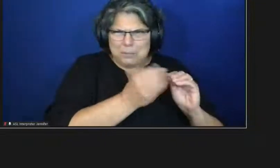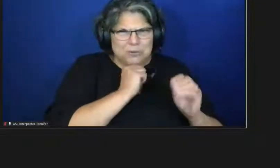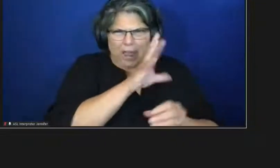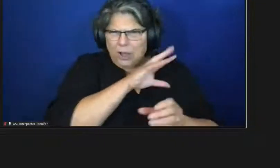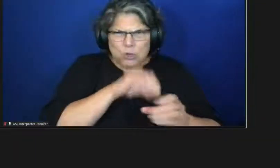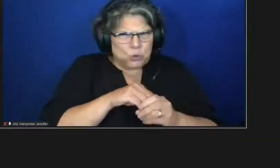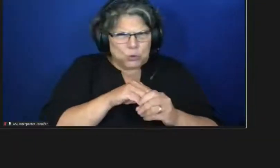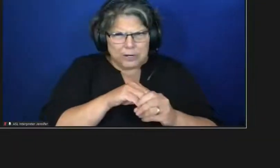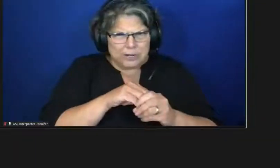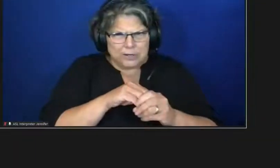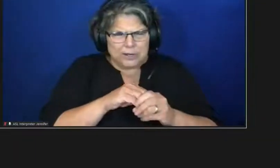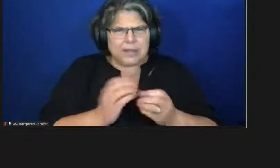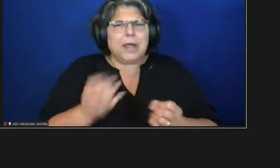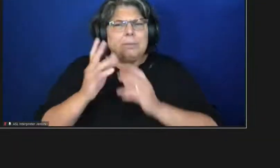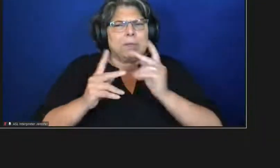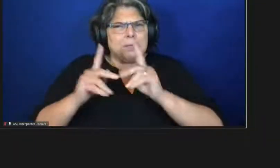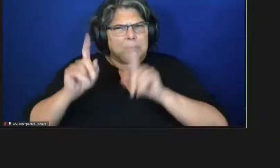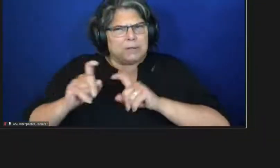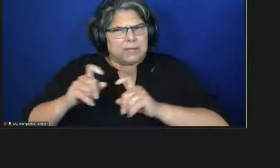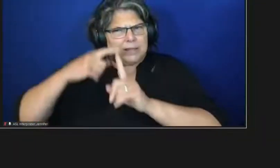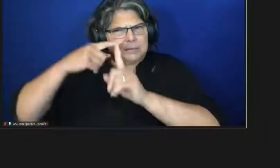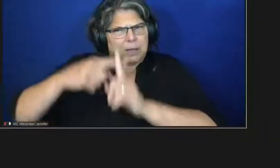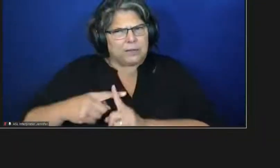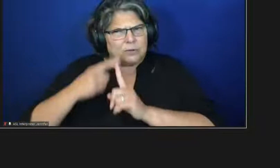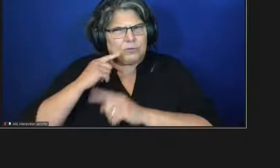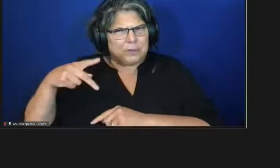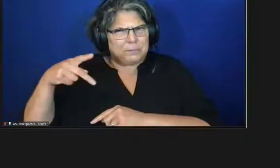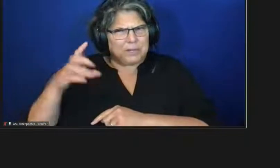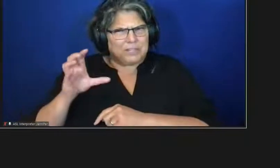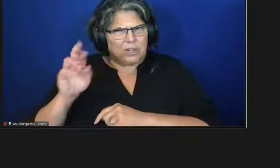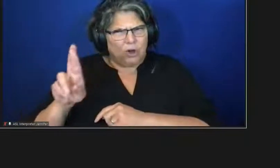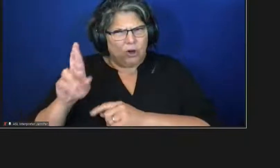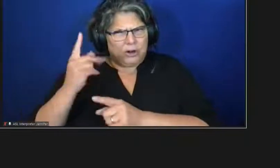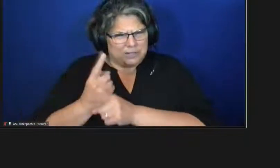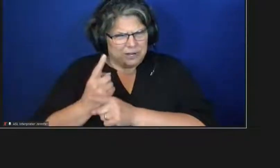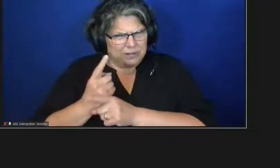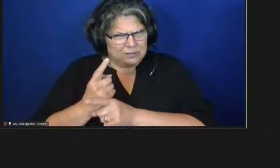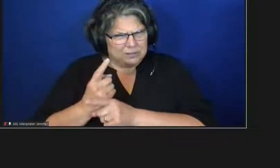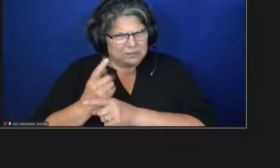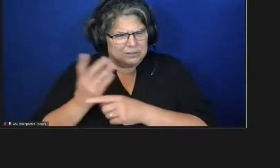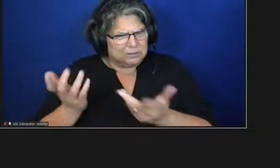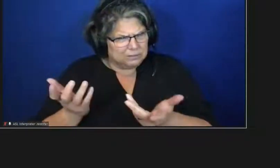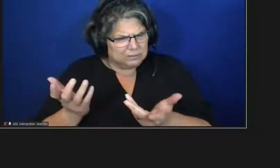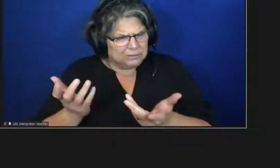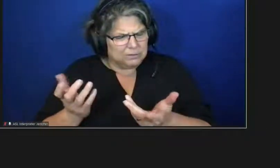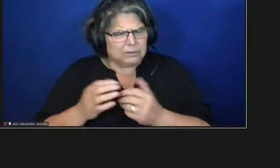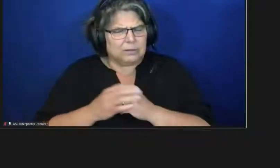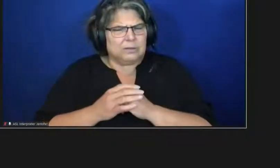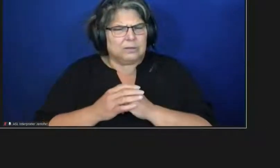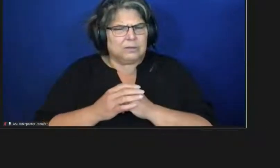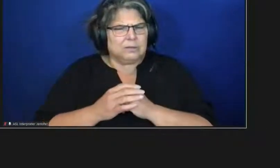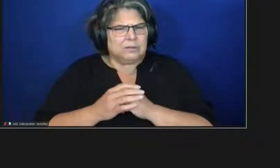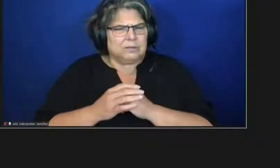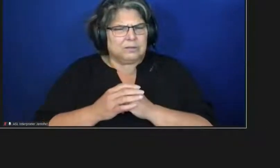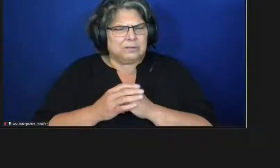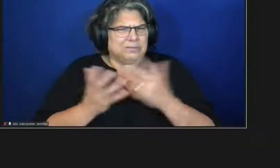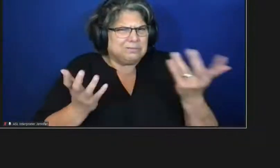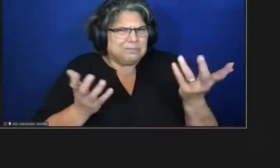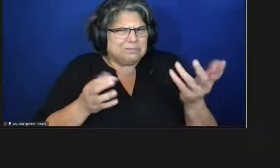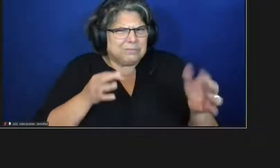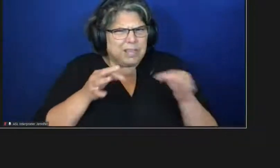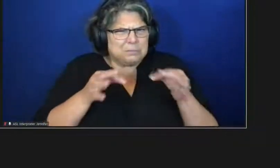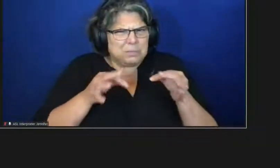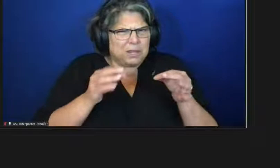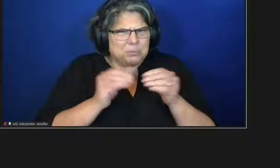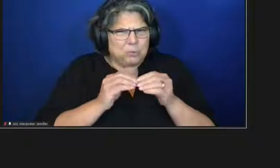test positivity rates for the PCR tests that we get regularly. So can you just maybe explain a little bit more